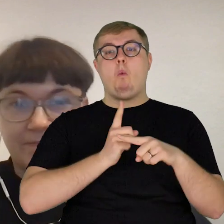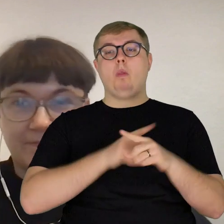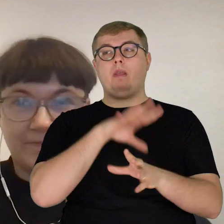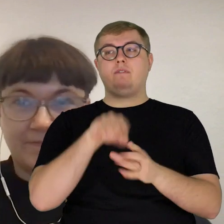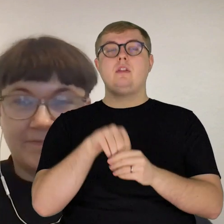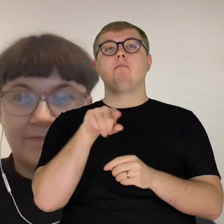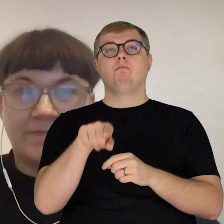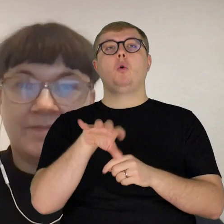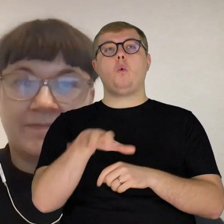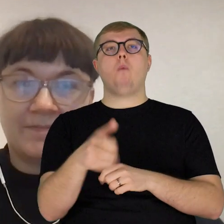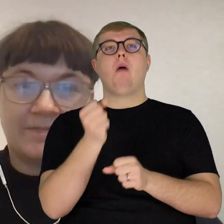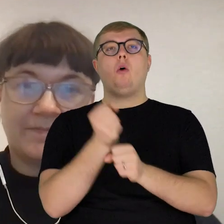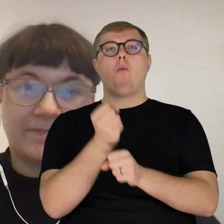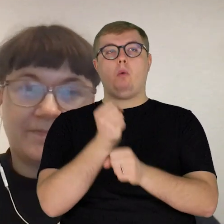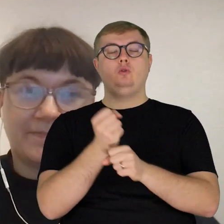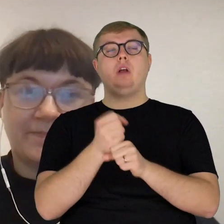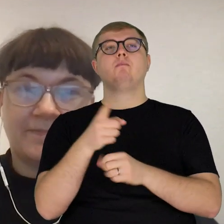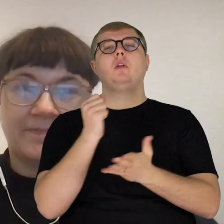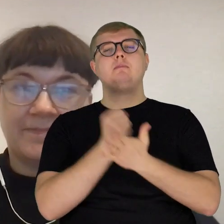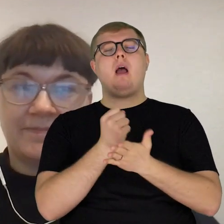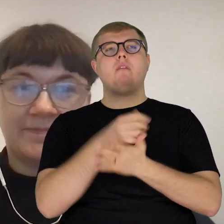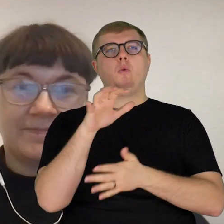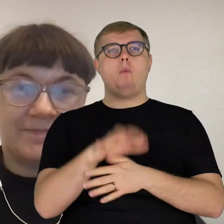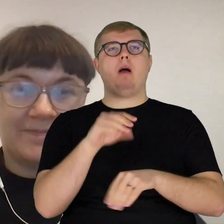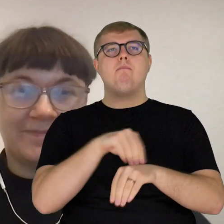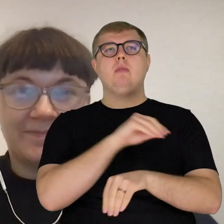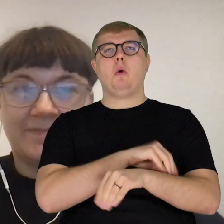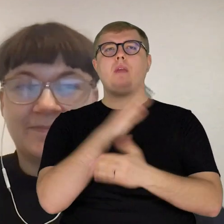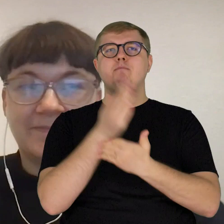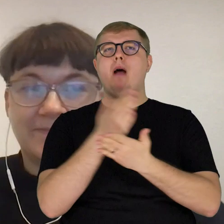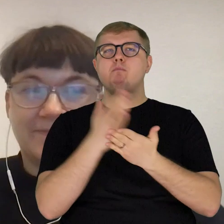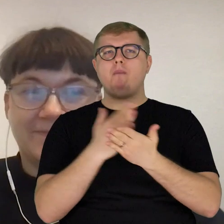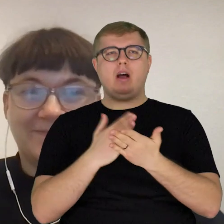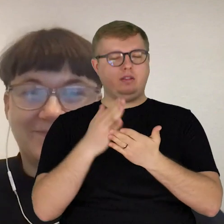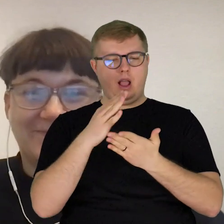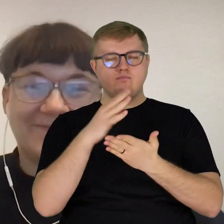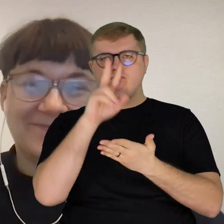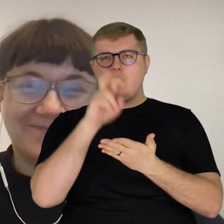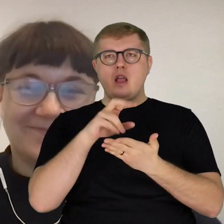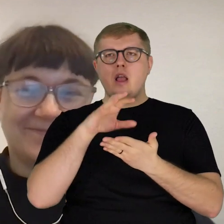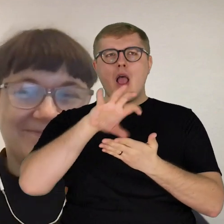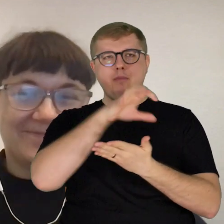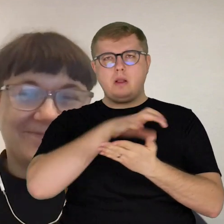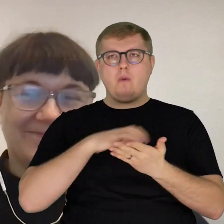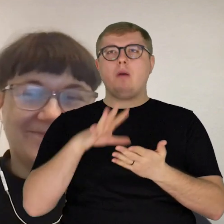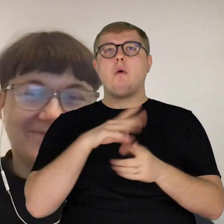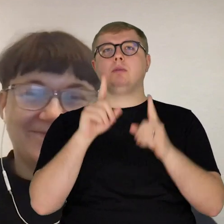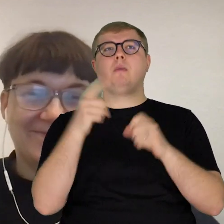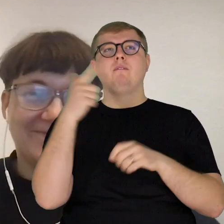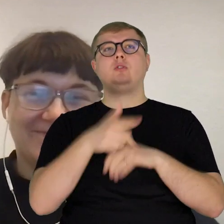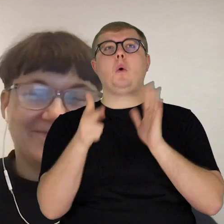Mapping Methods, which was funded in September 2018 within the Collaborative Research